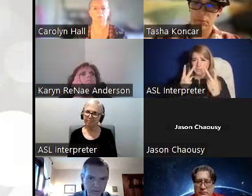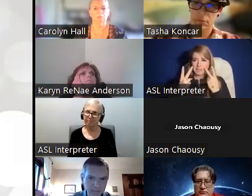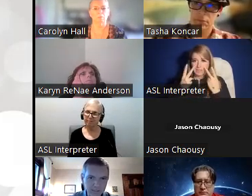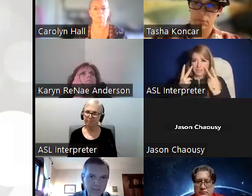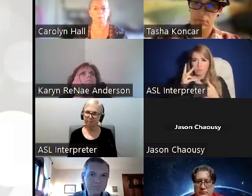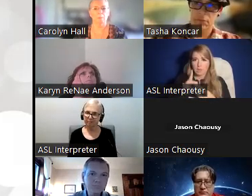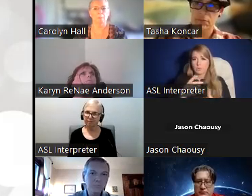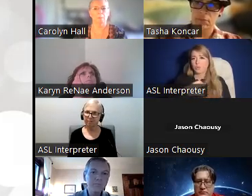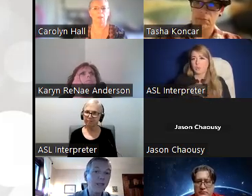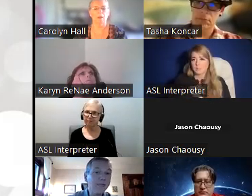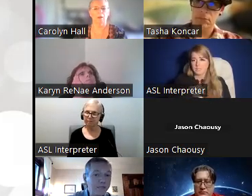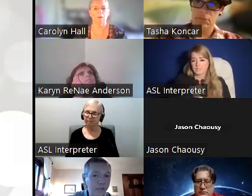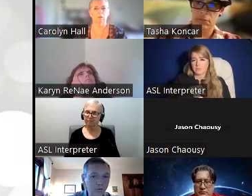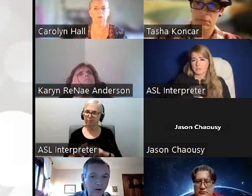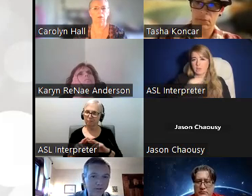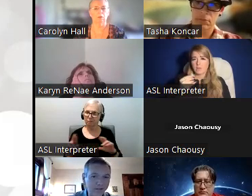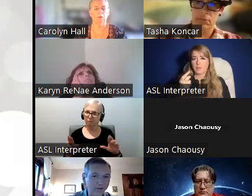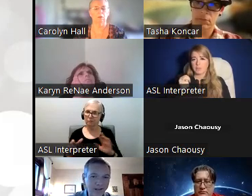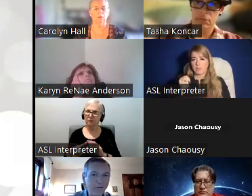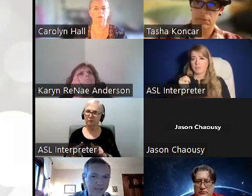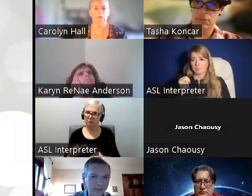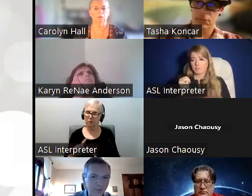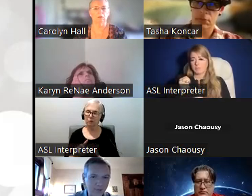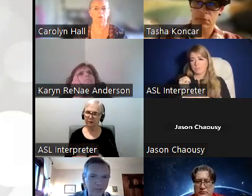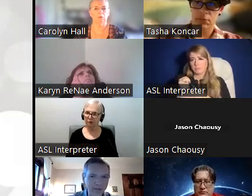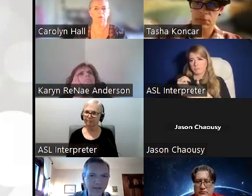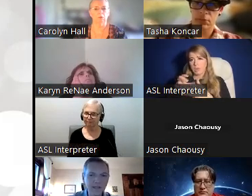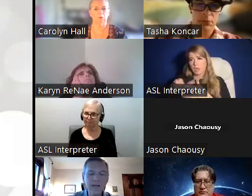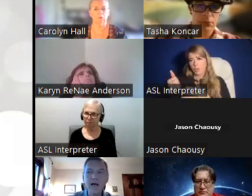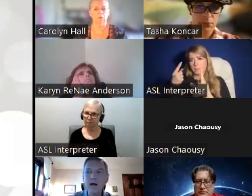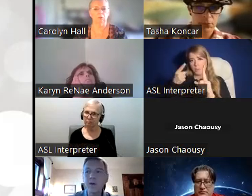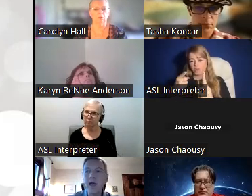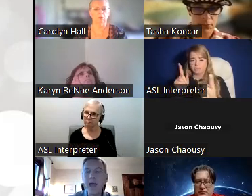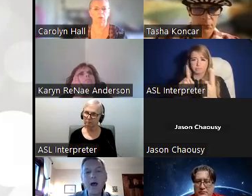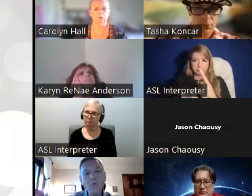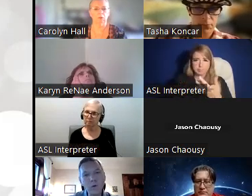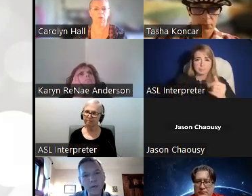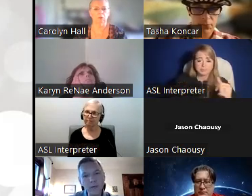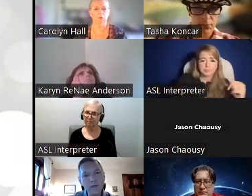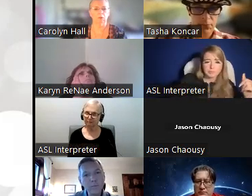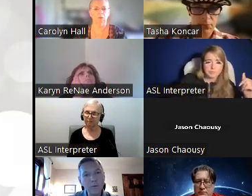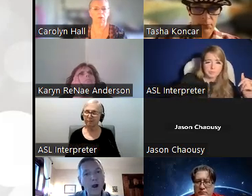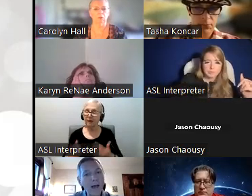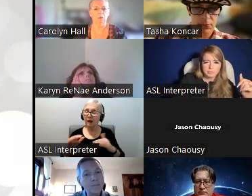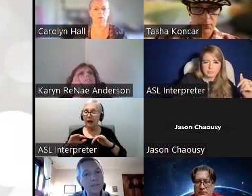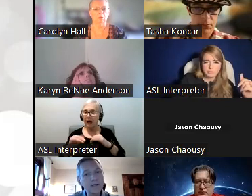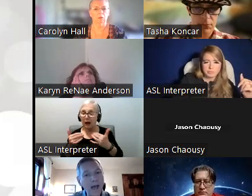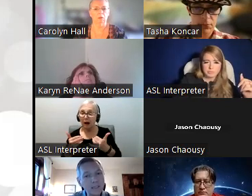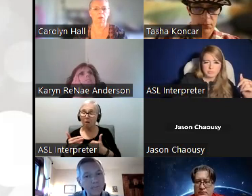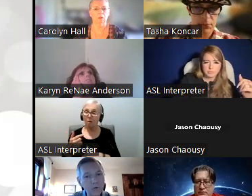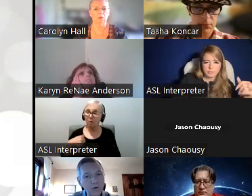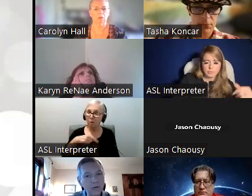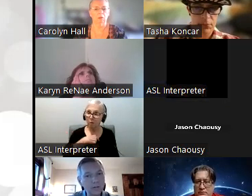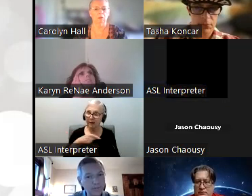of grievances. And then to your, another excellent point you made, how we perhaps